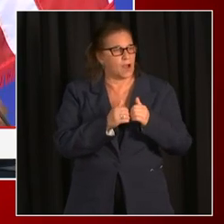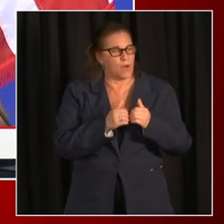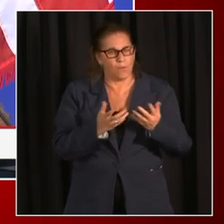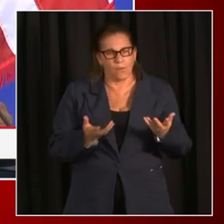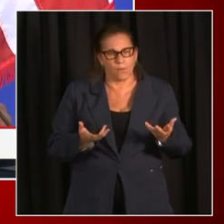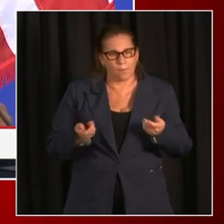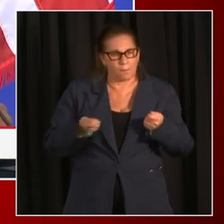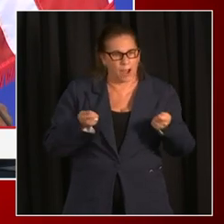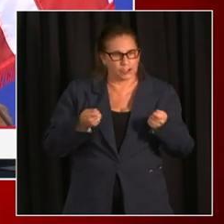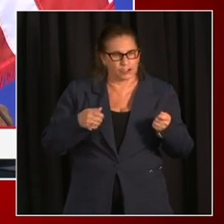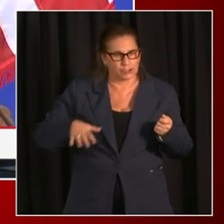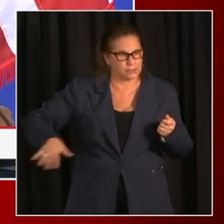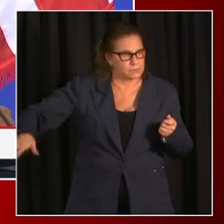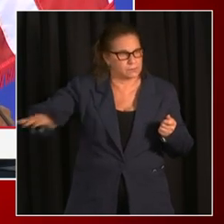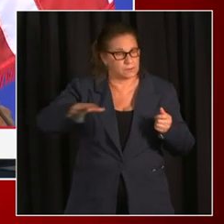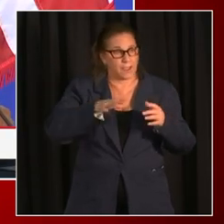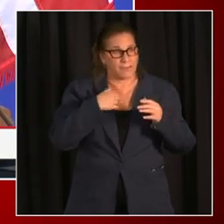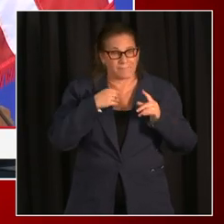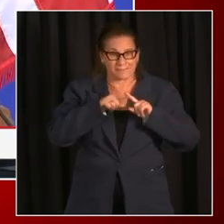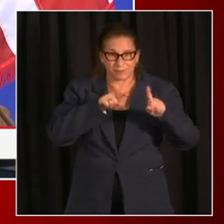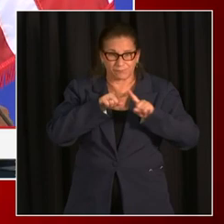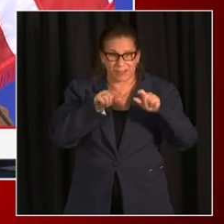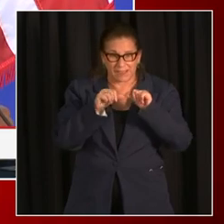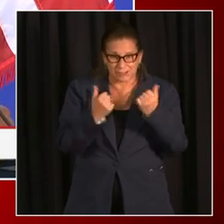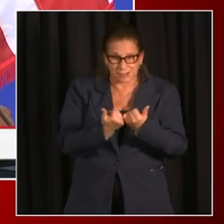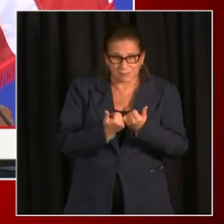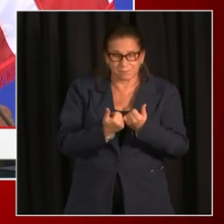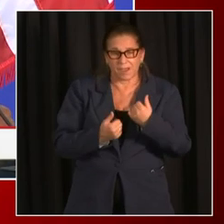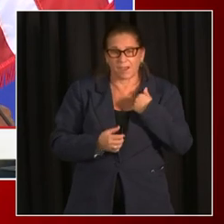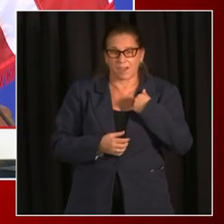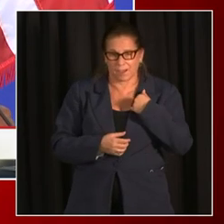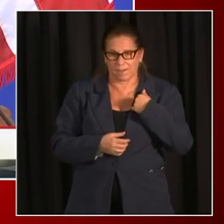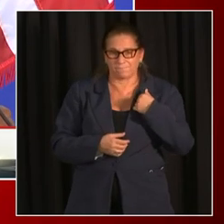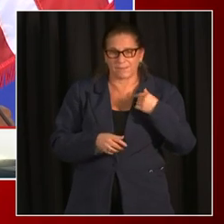in various agencies. We have a team, and I'll